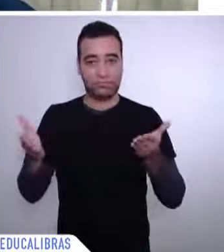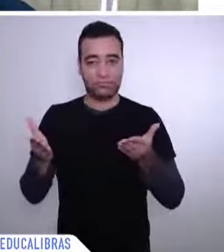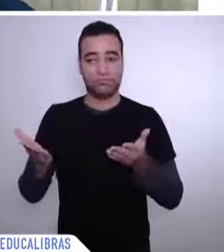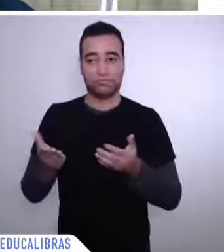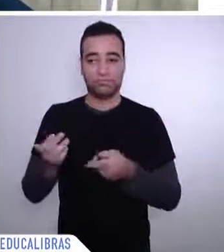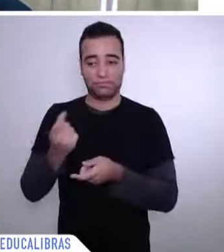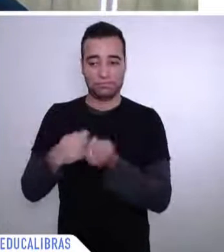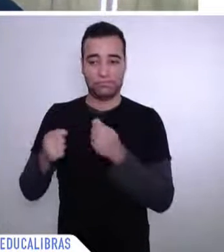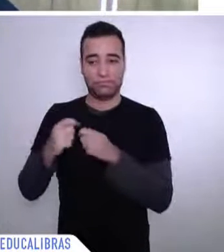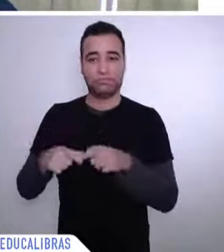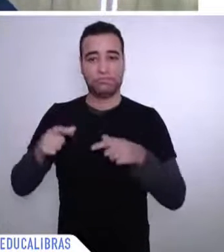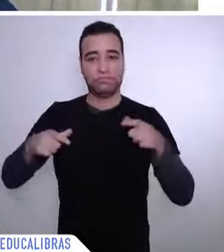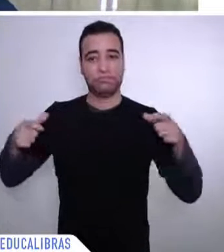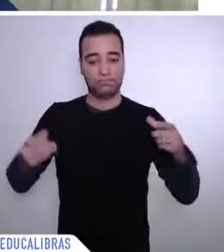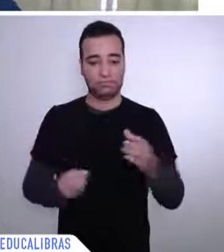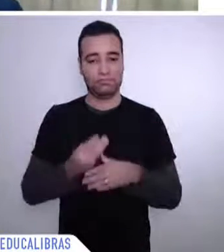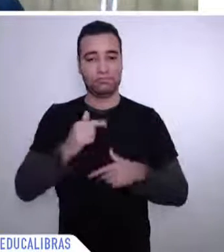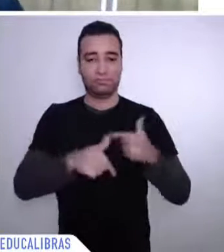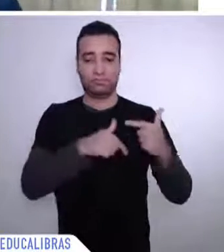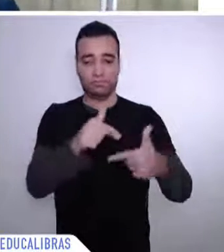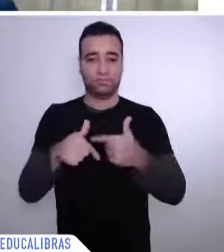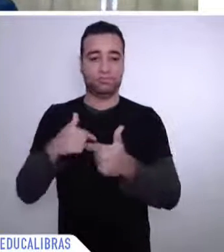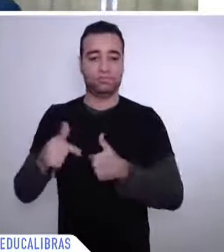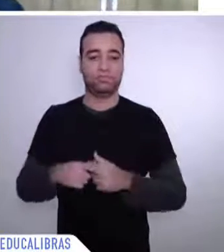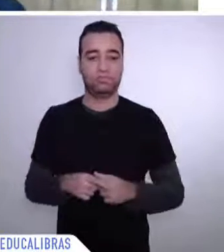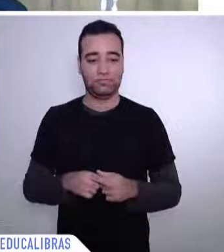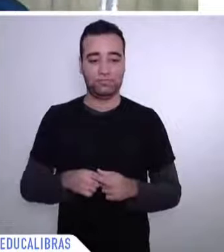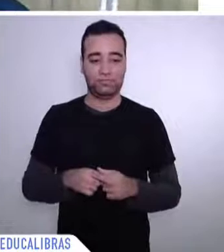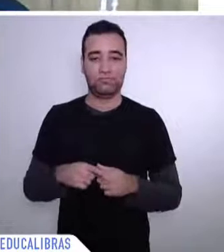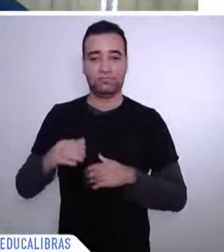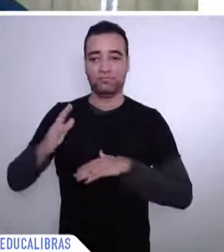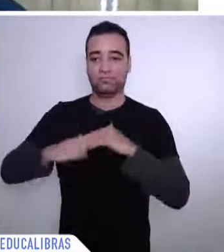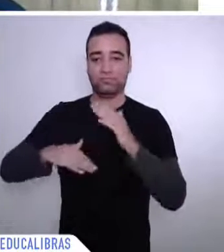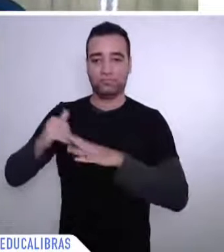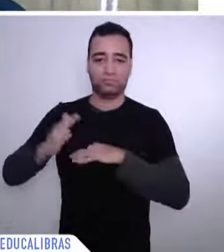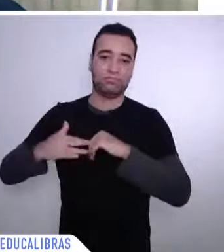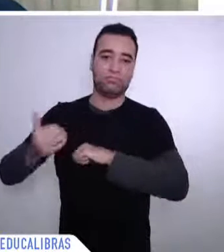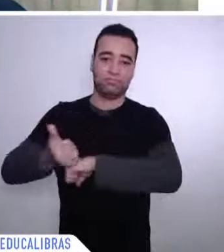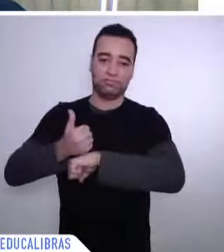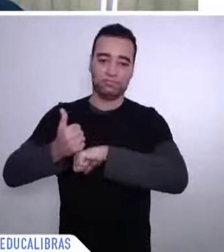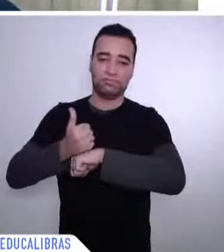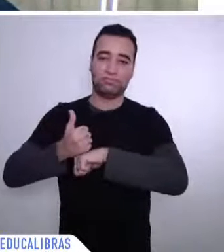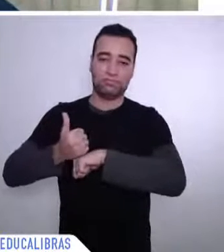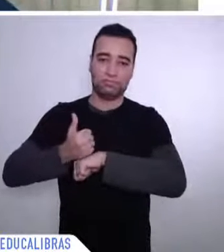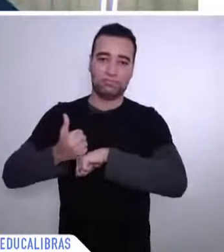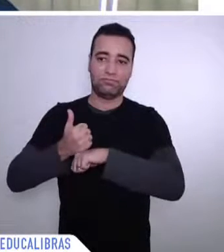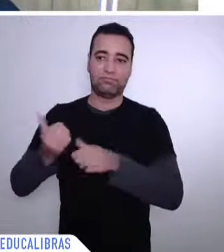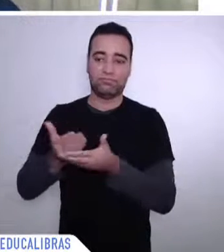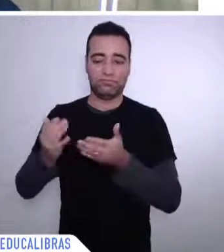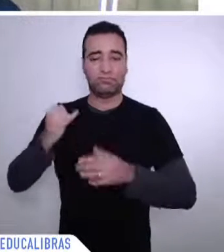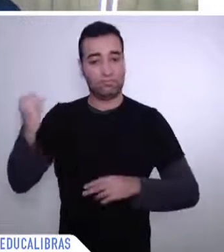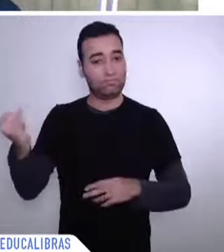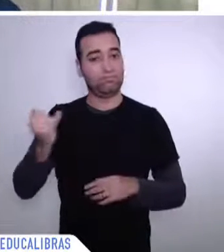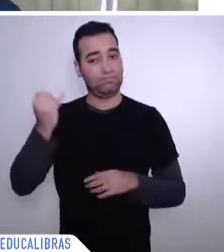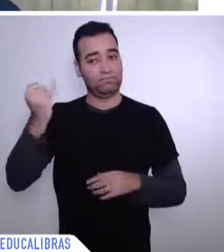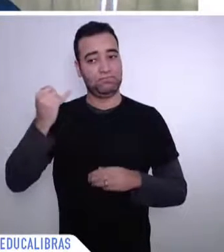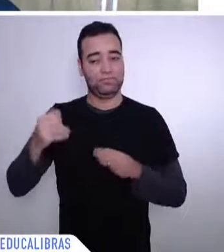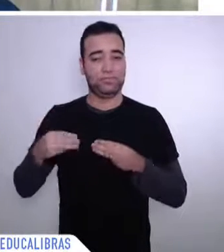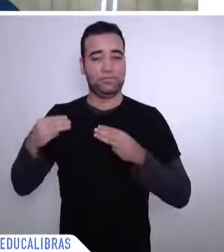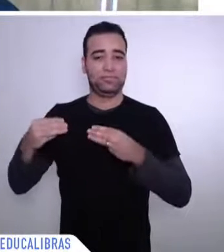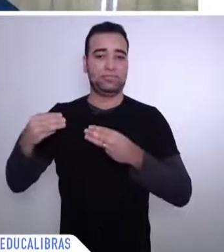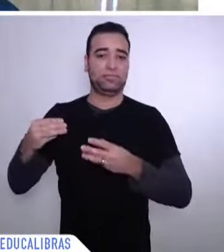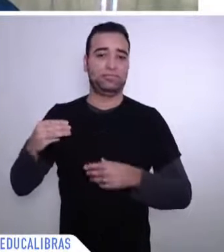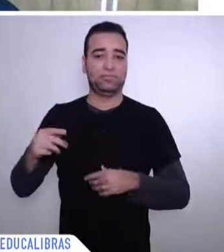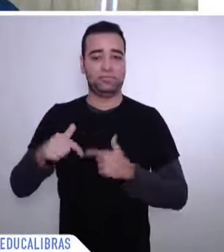there were other actions that generated improvement in economy and generating